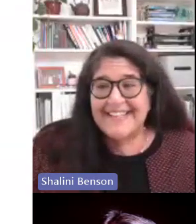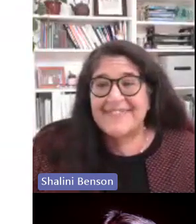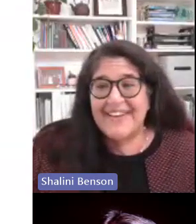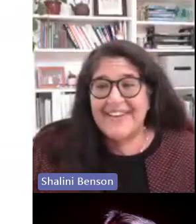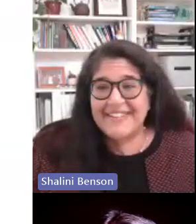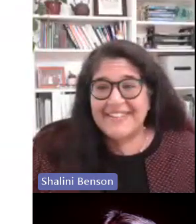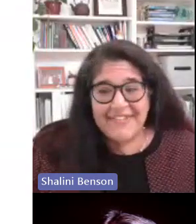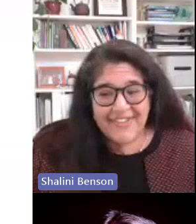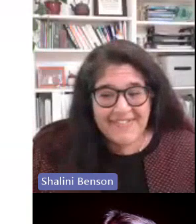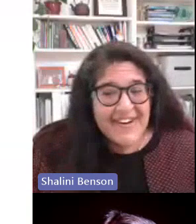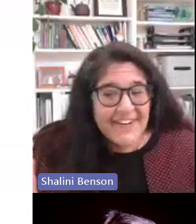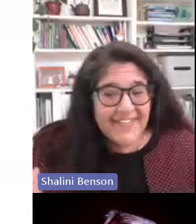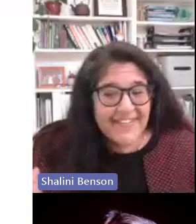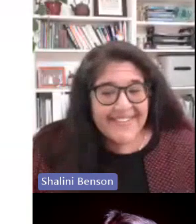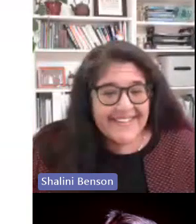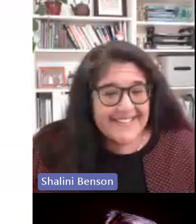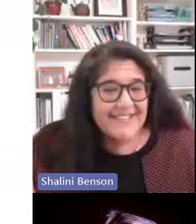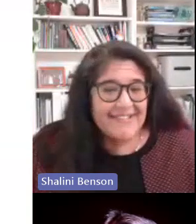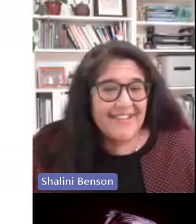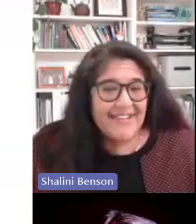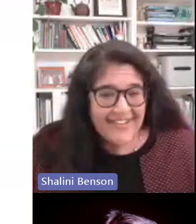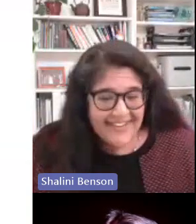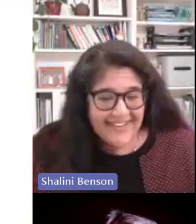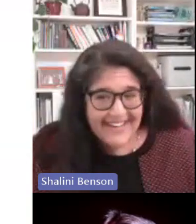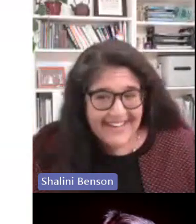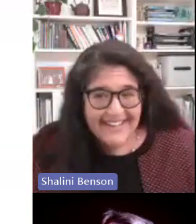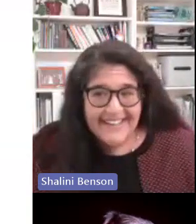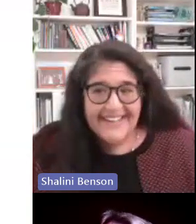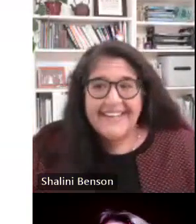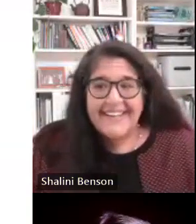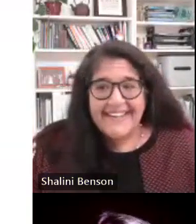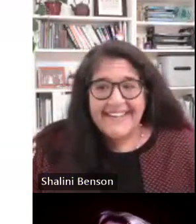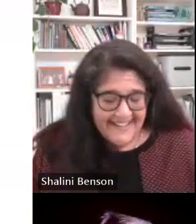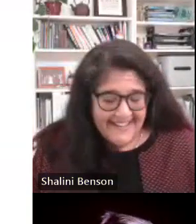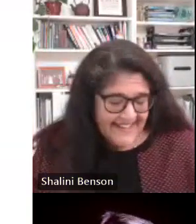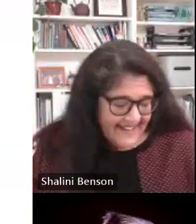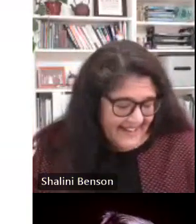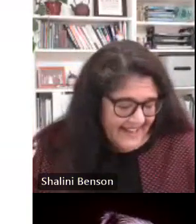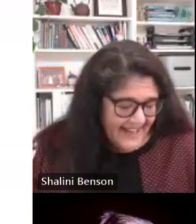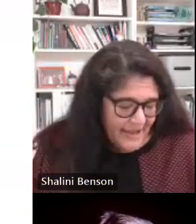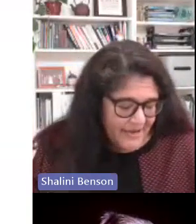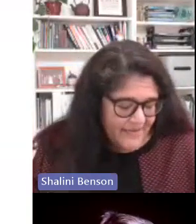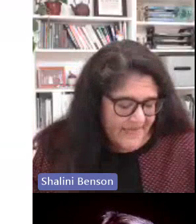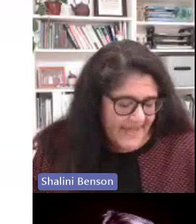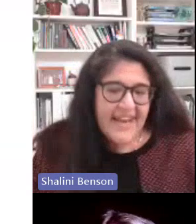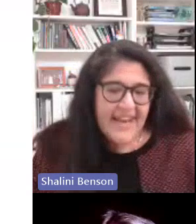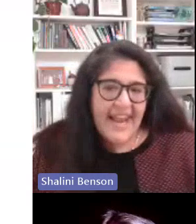the agency to be able to go from 132 to 133.